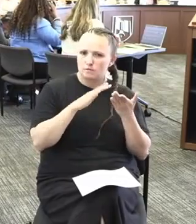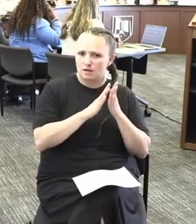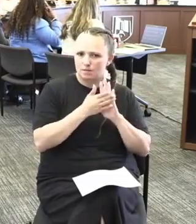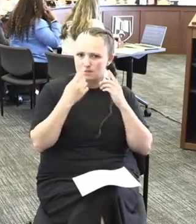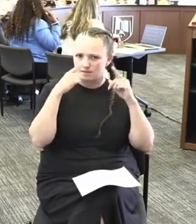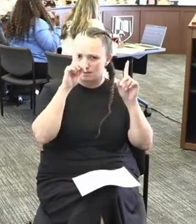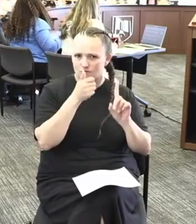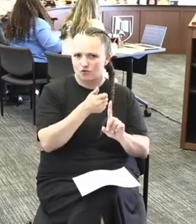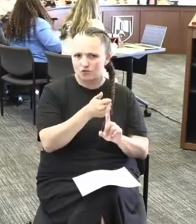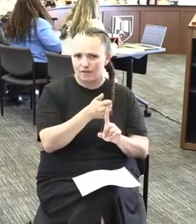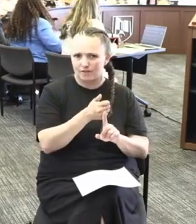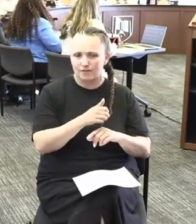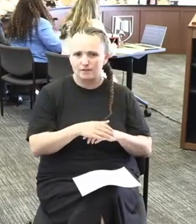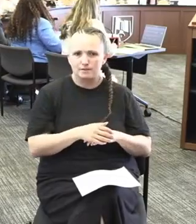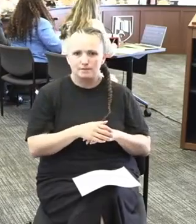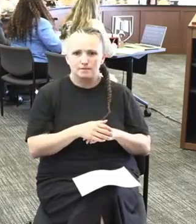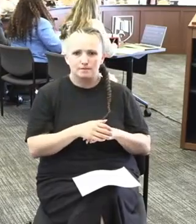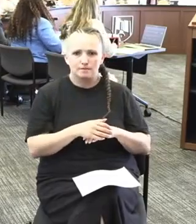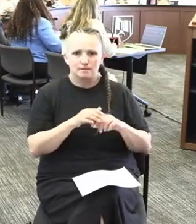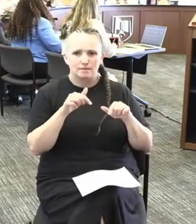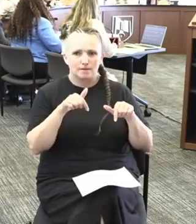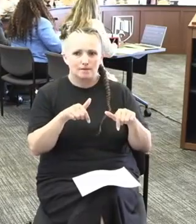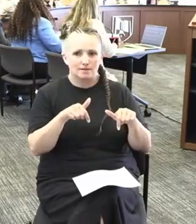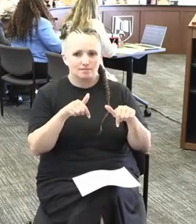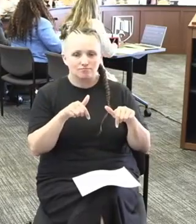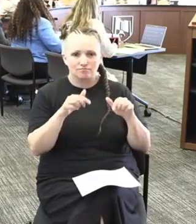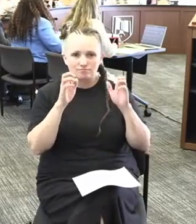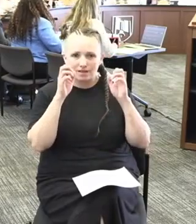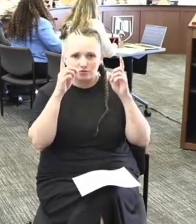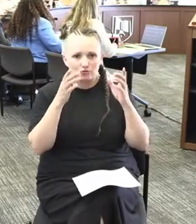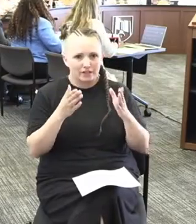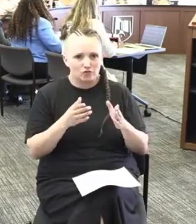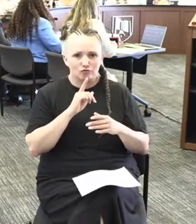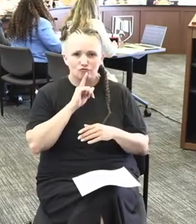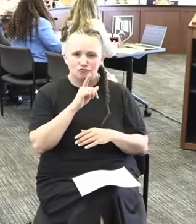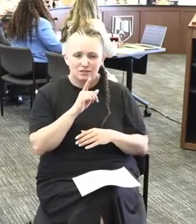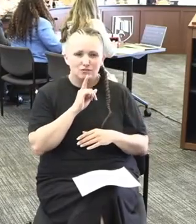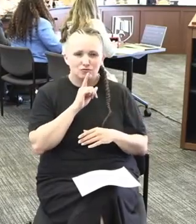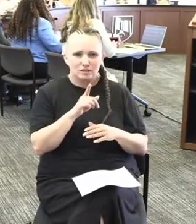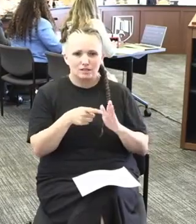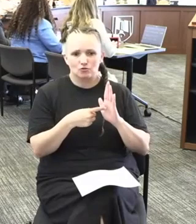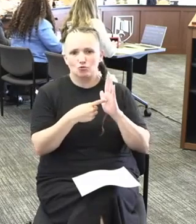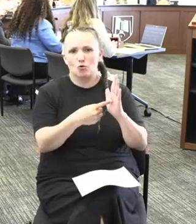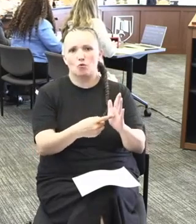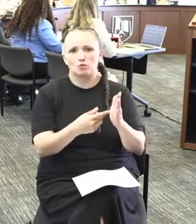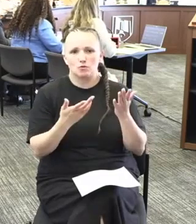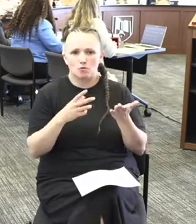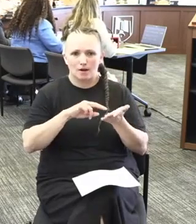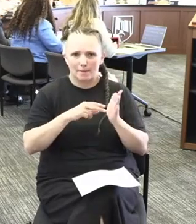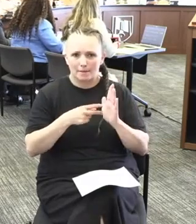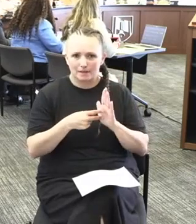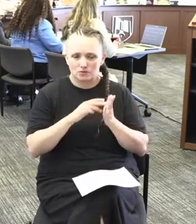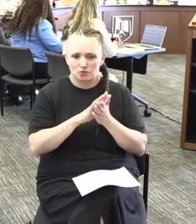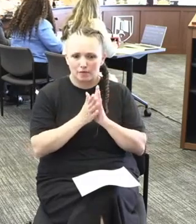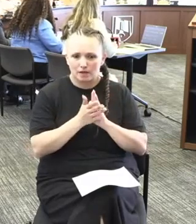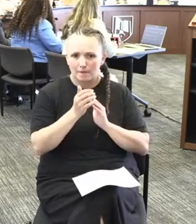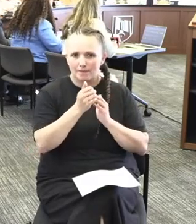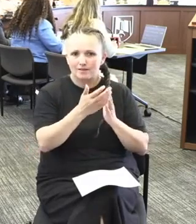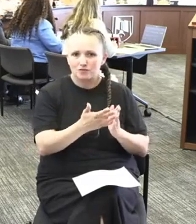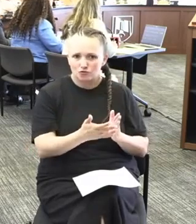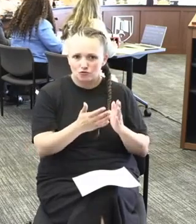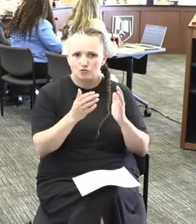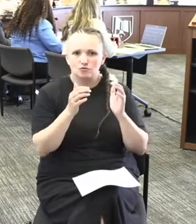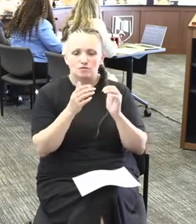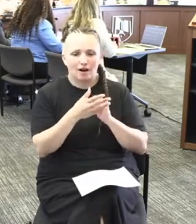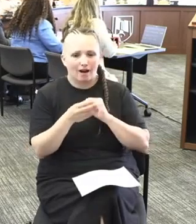success. And this educator truly models what it is to be a leader and an educator.